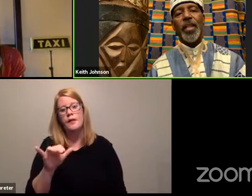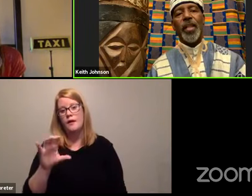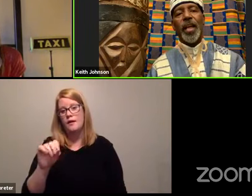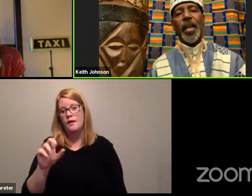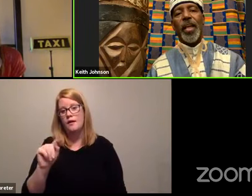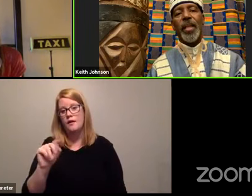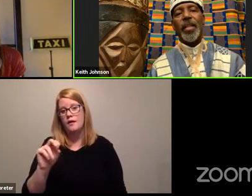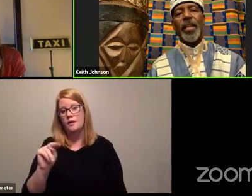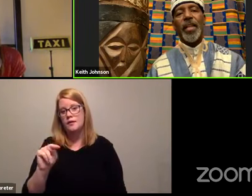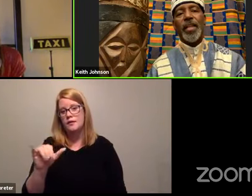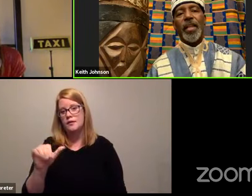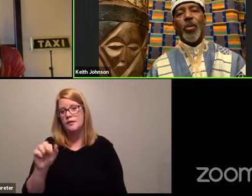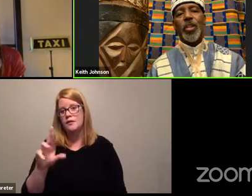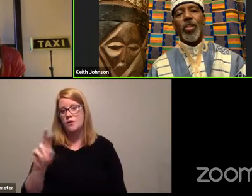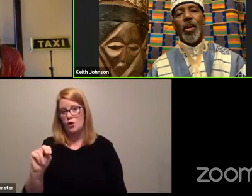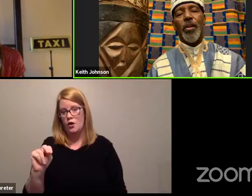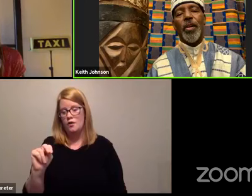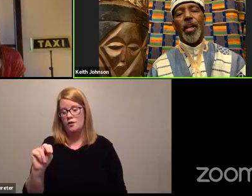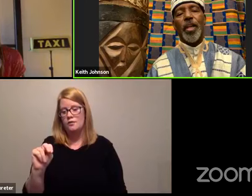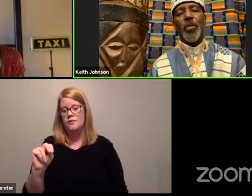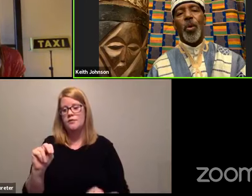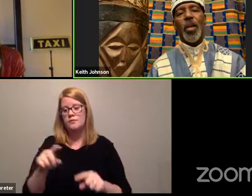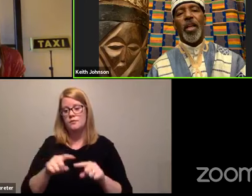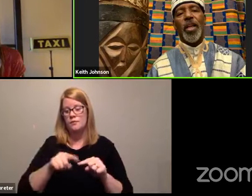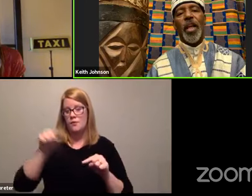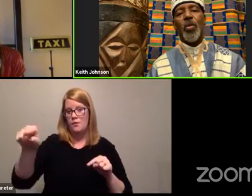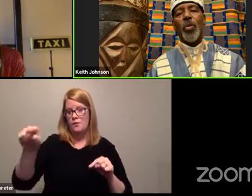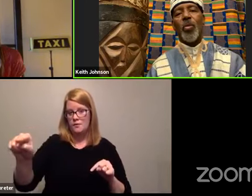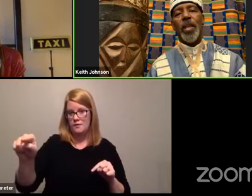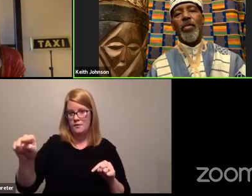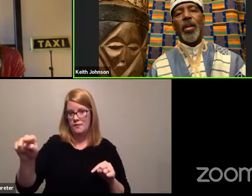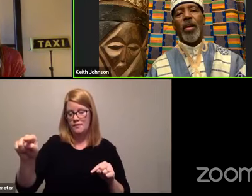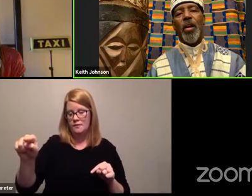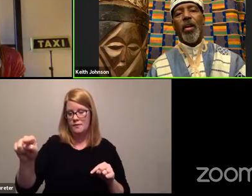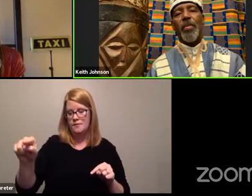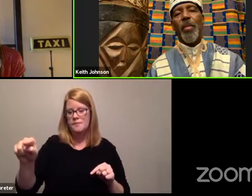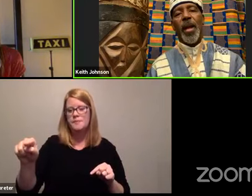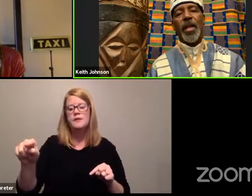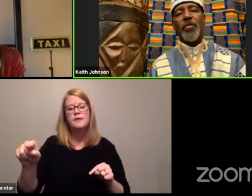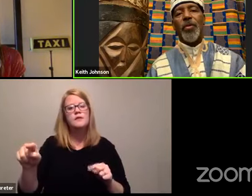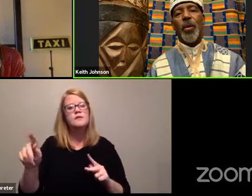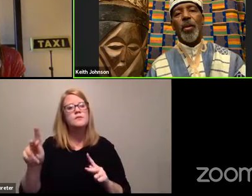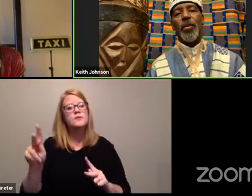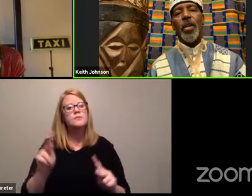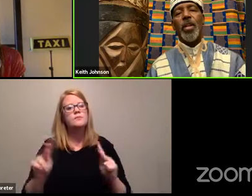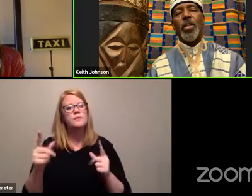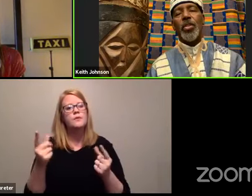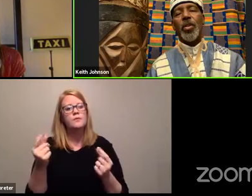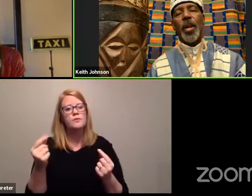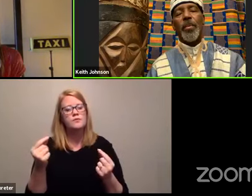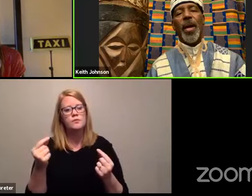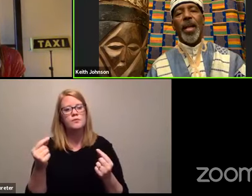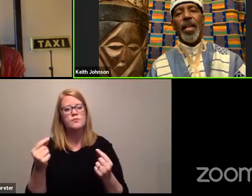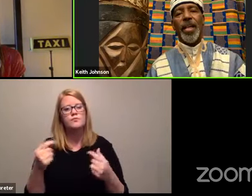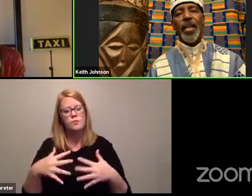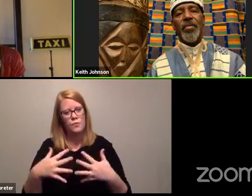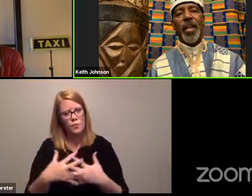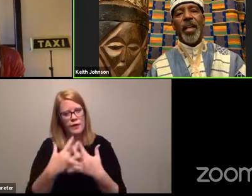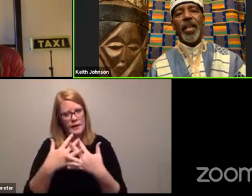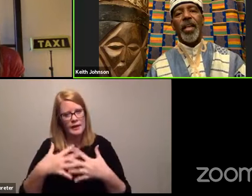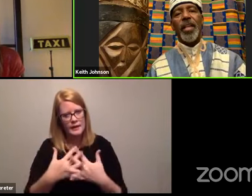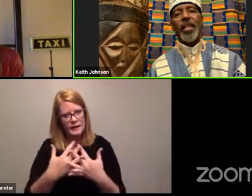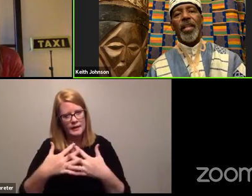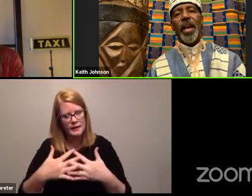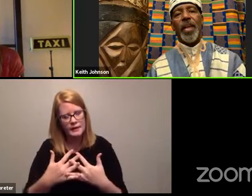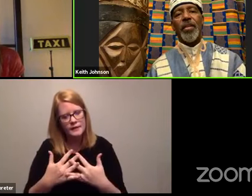them. And they would start early in the morning and they would weave the cloth back and forth so that by the